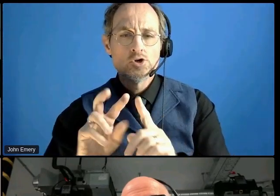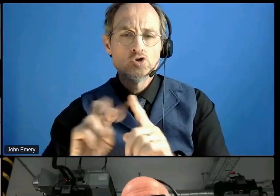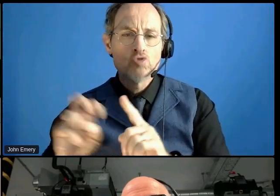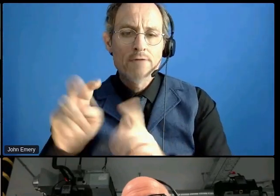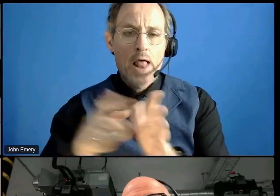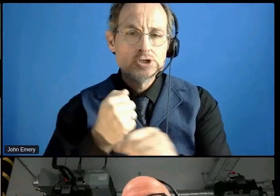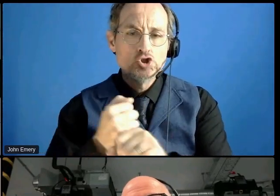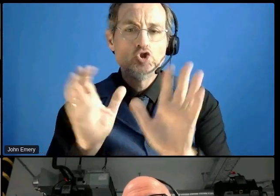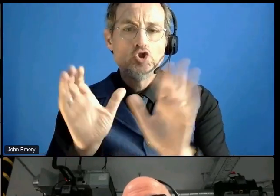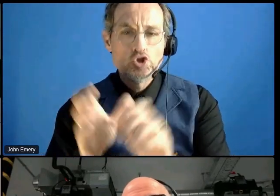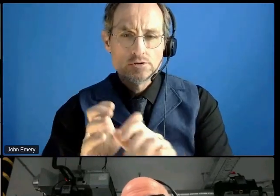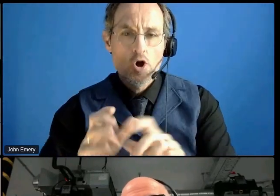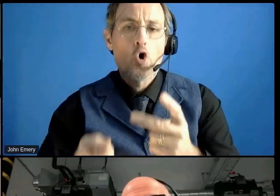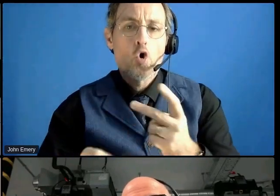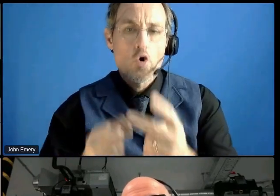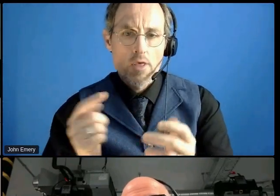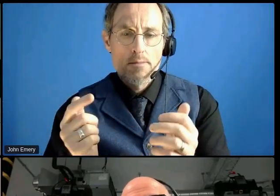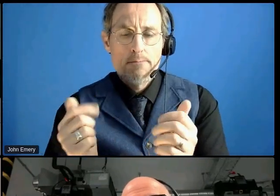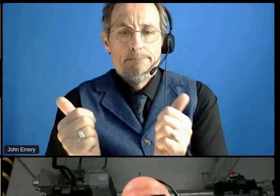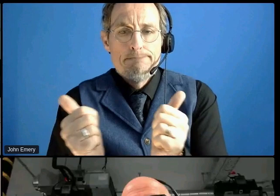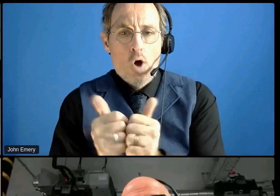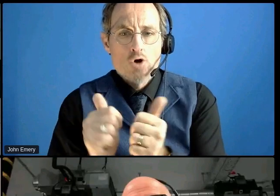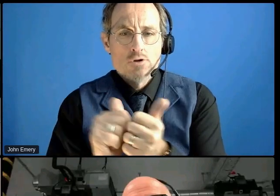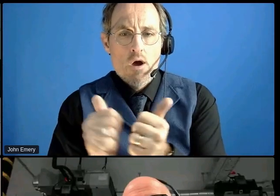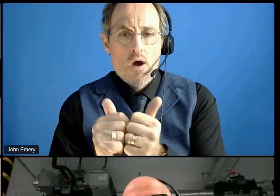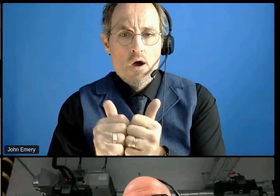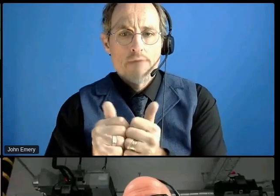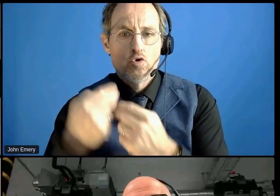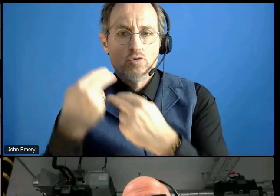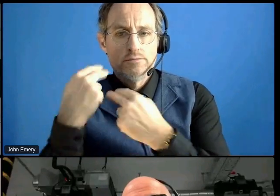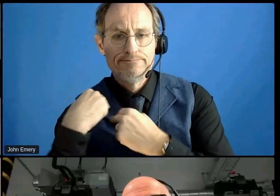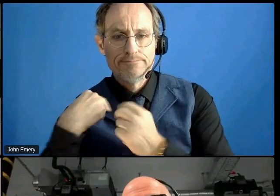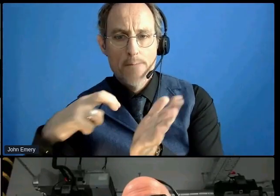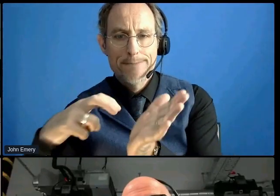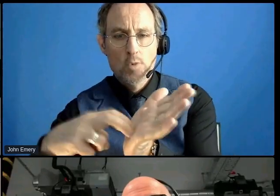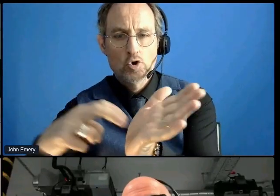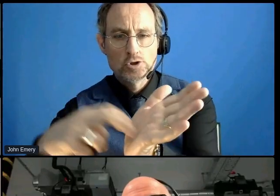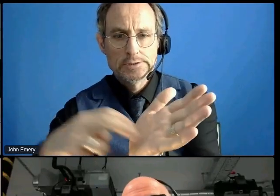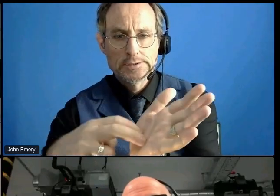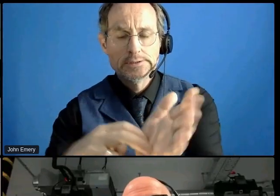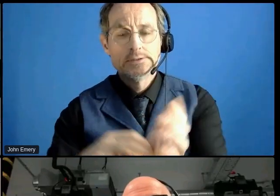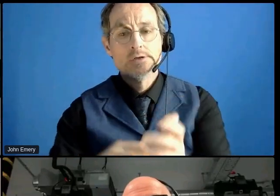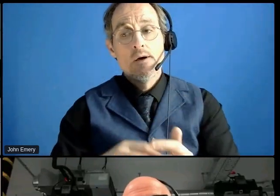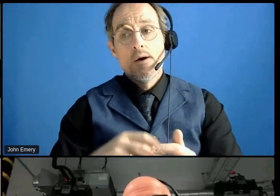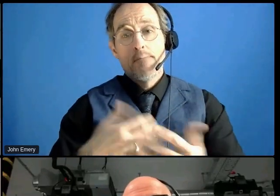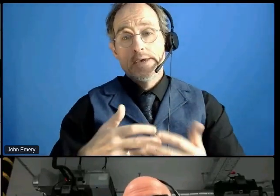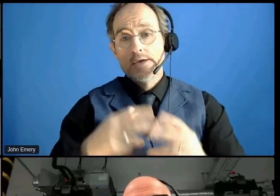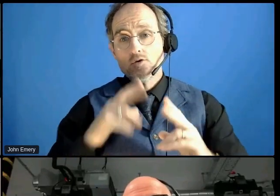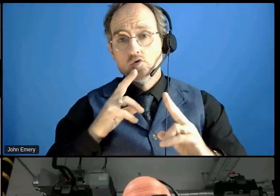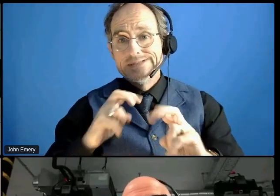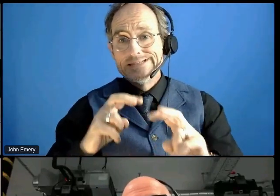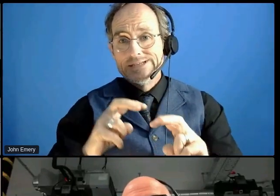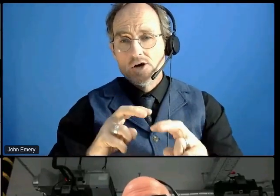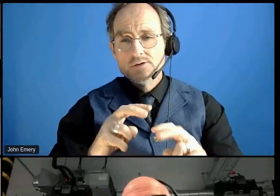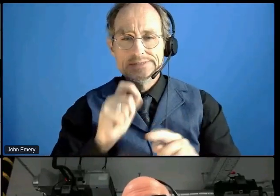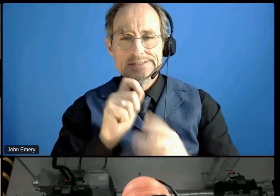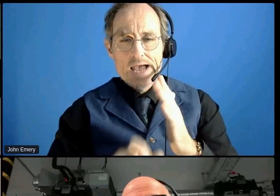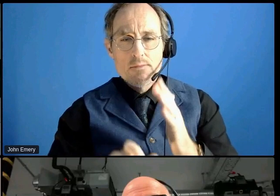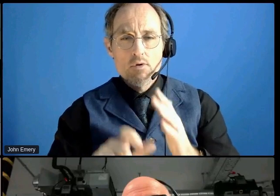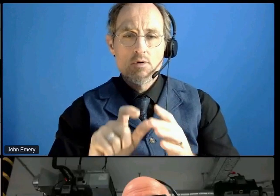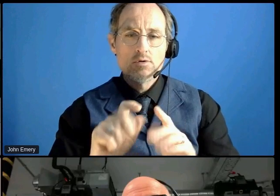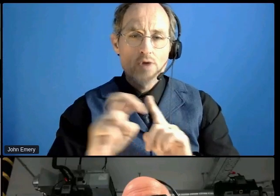engineers in 60 different teams across the world. This is hard to embed best practice into their processes when their processes are all